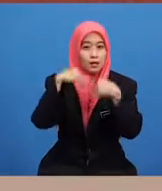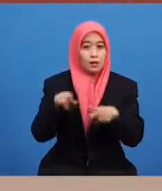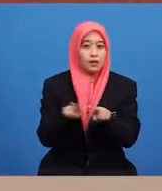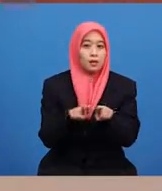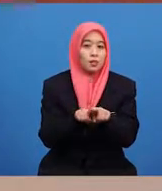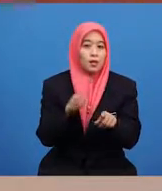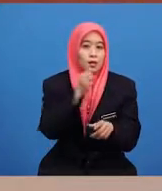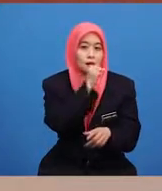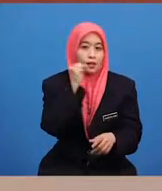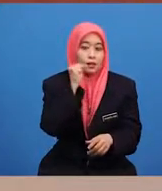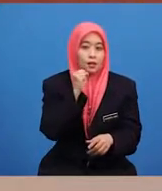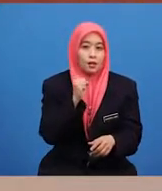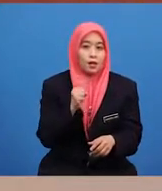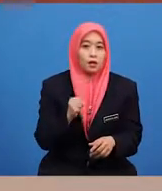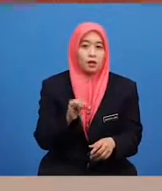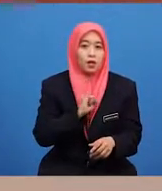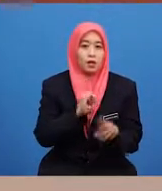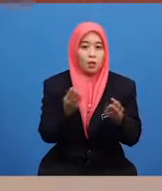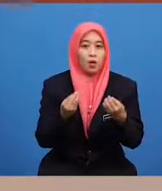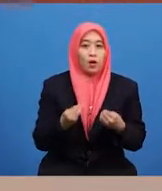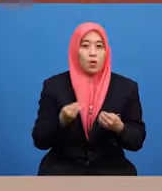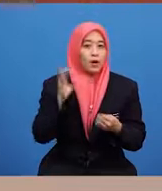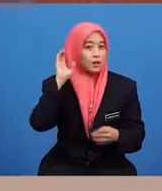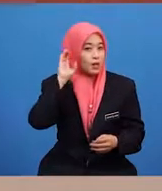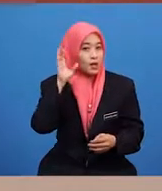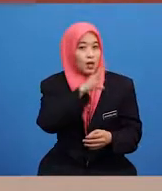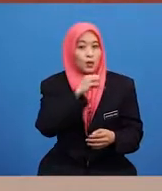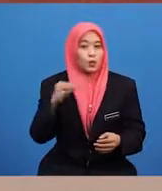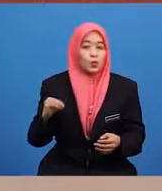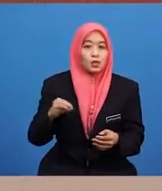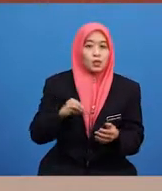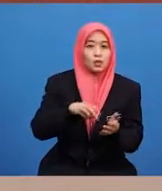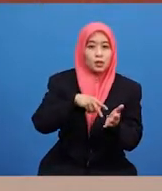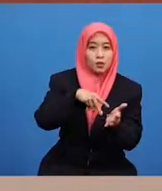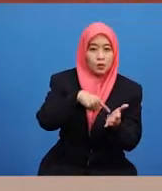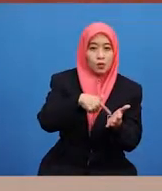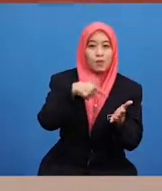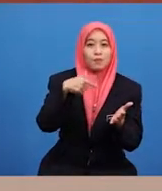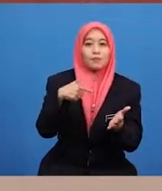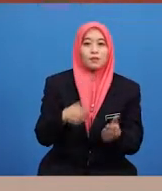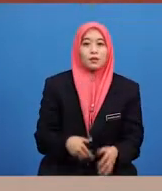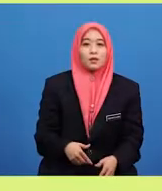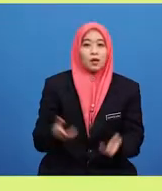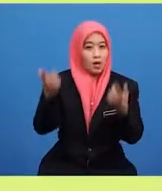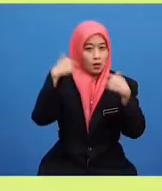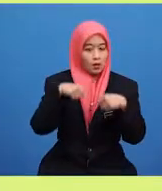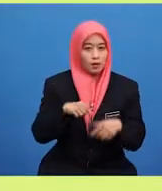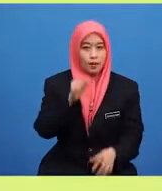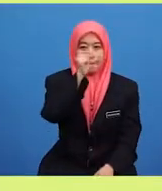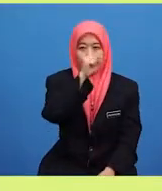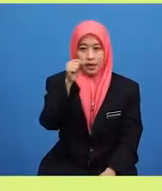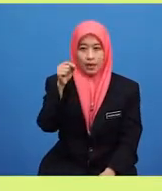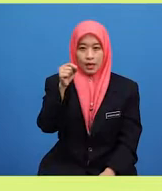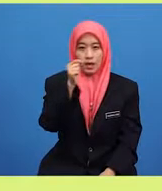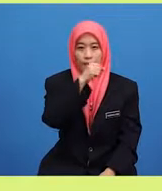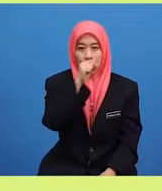listen and repeat. Are you ready, boys and girls? Let's go! Pen,